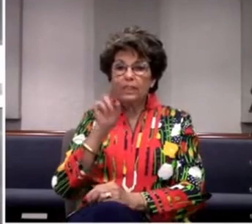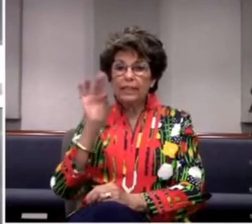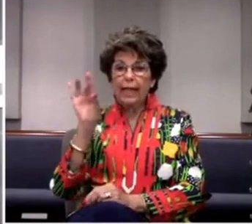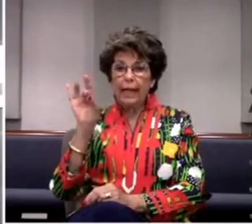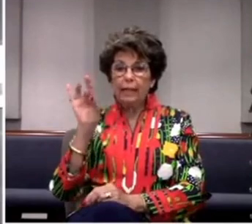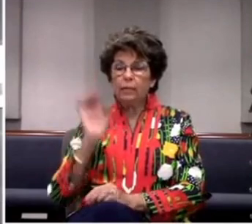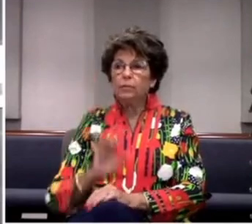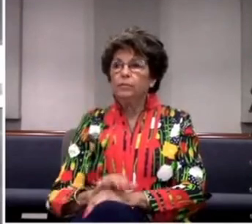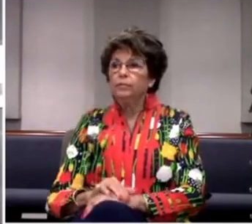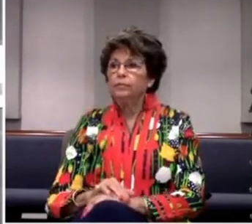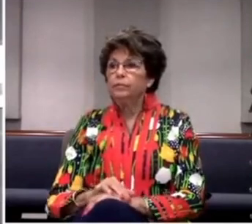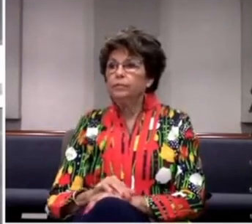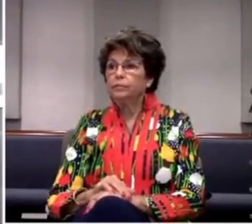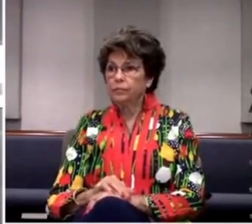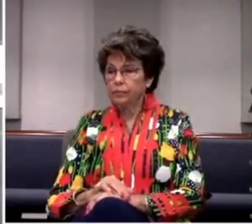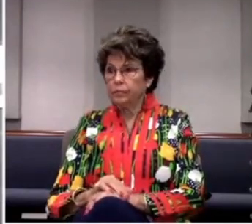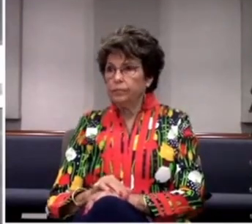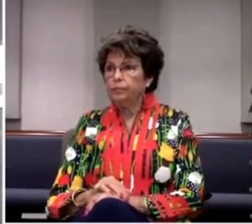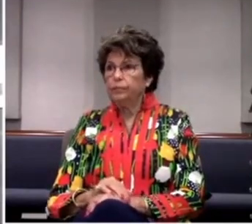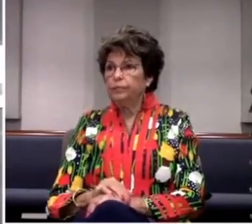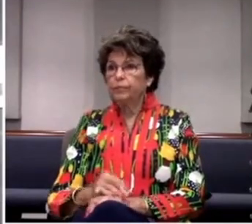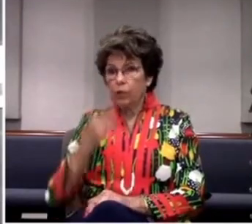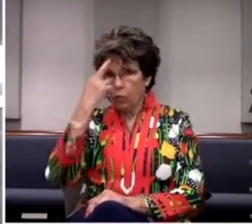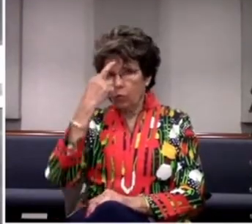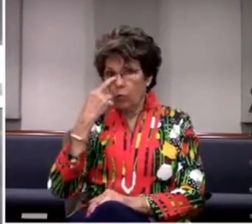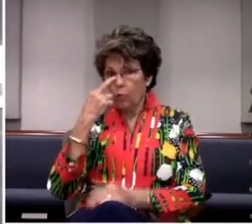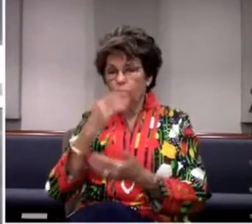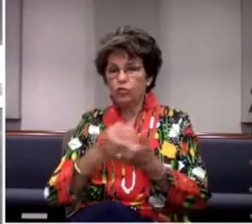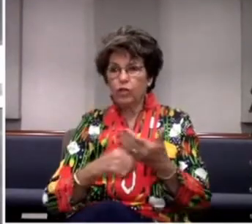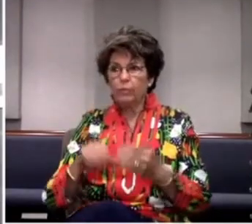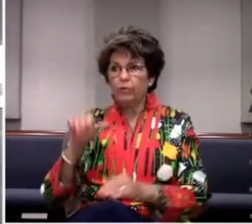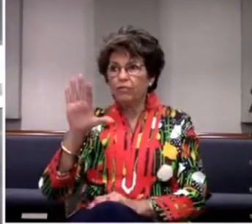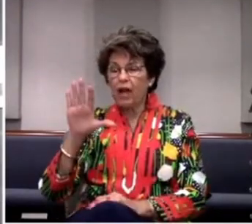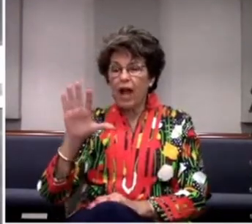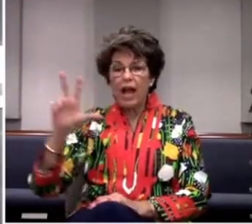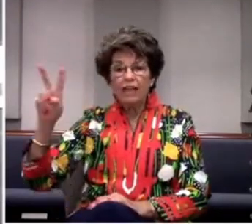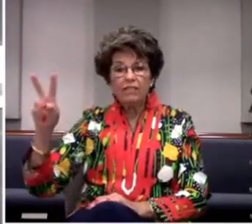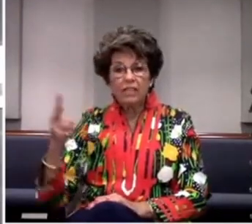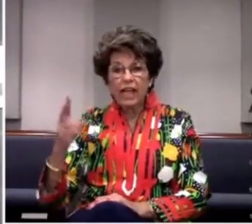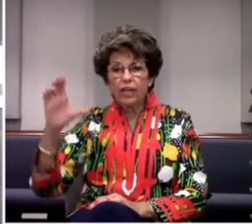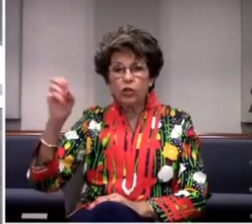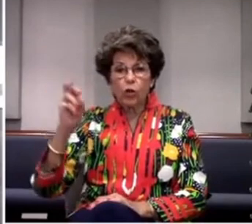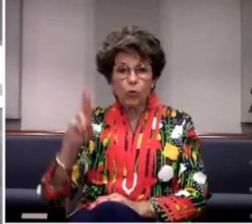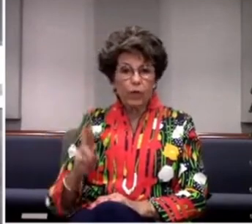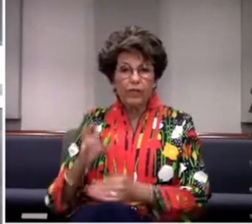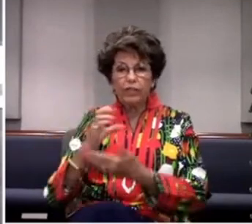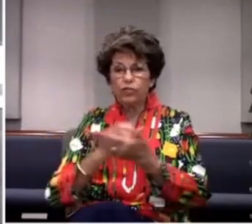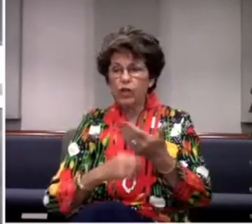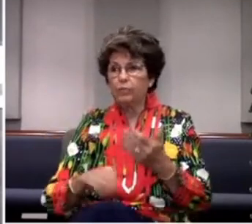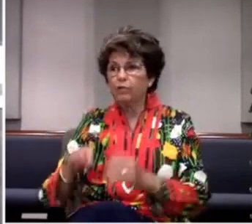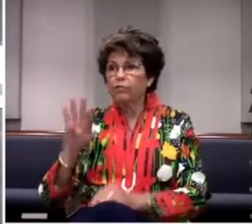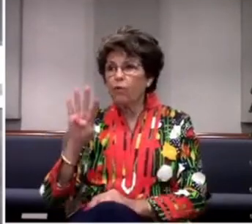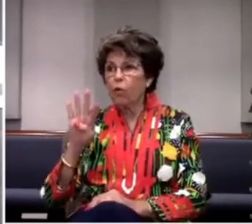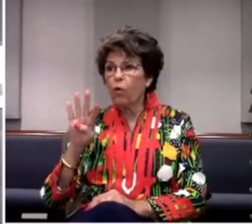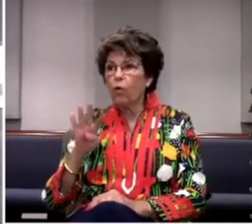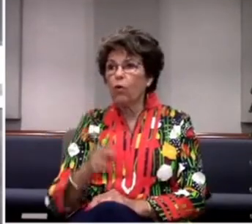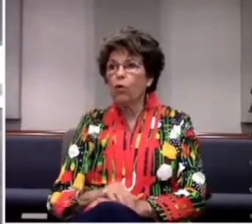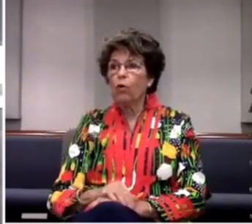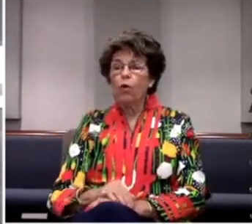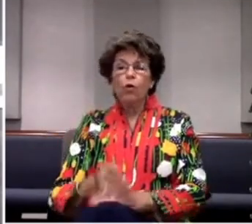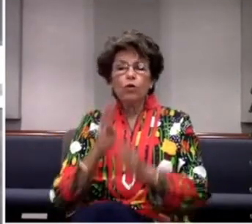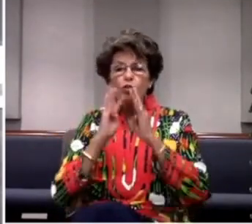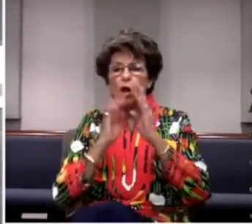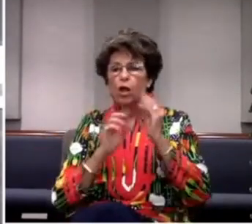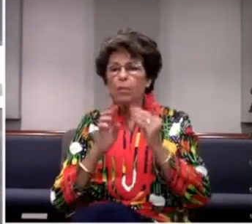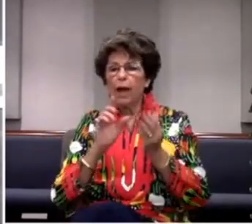28. We're going to be in Romans chapter 5, 2 Corinthians chapter 4. We're going to reference Luke. We're